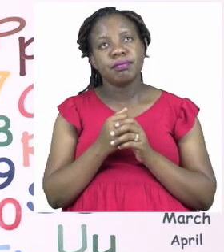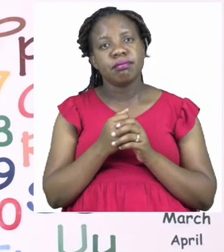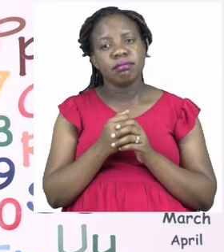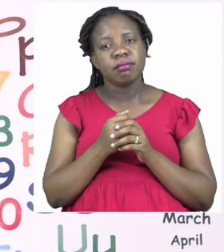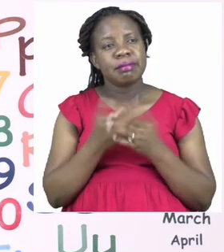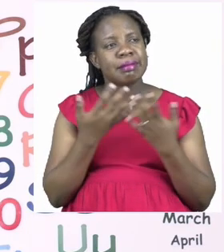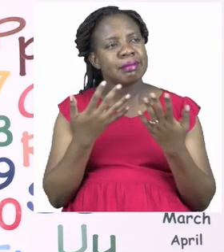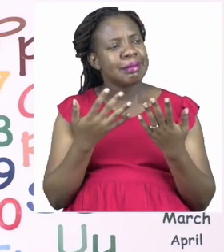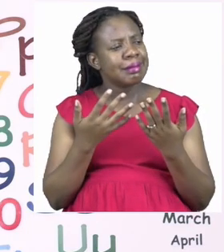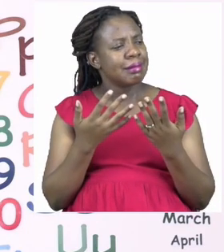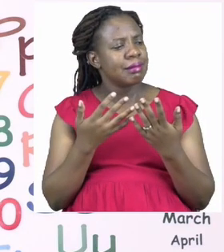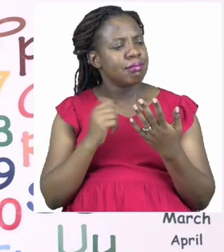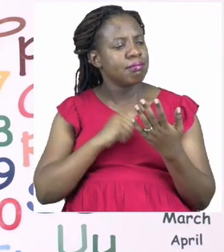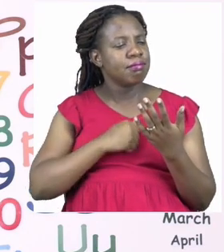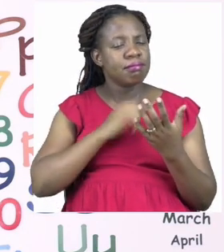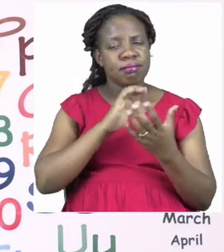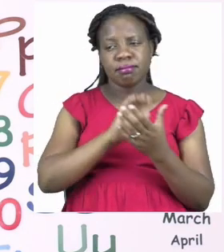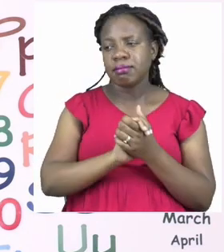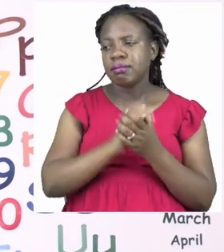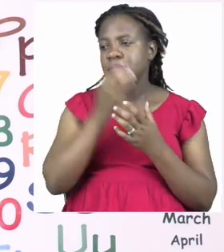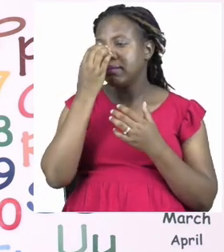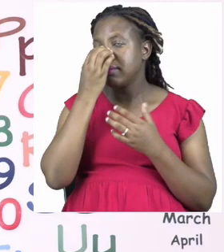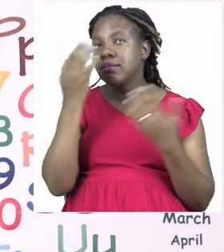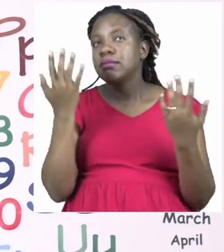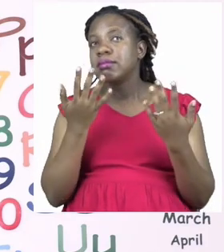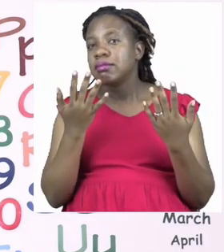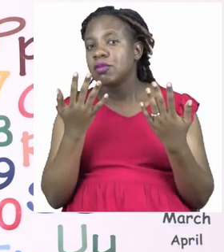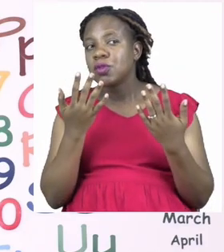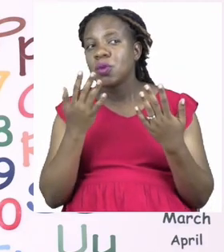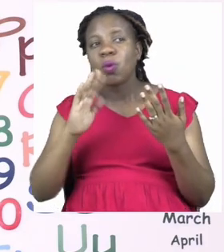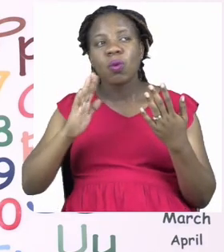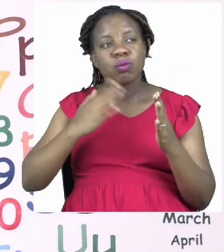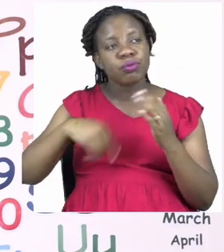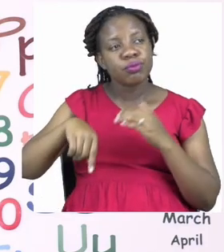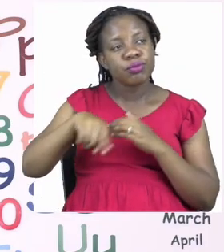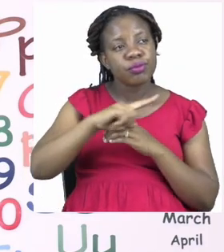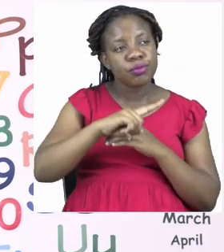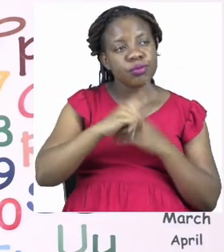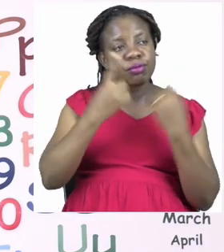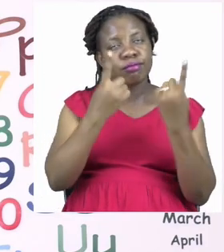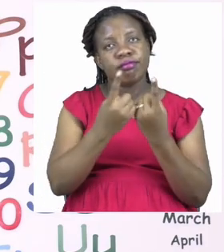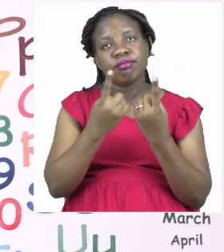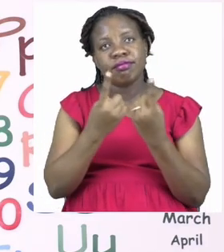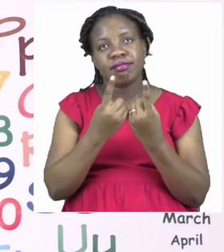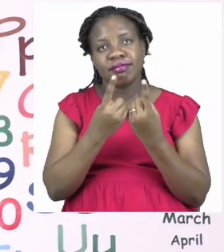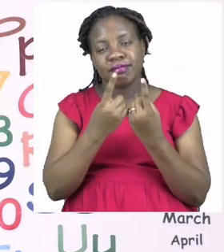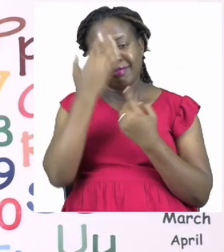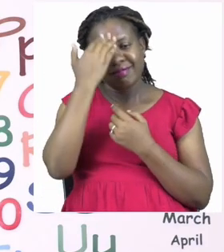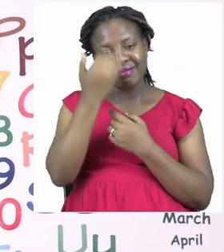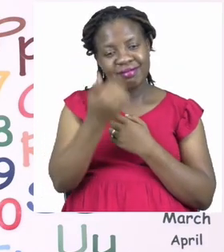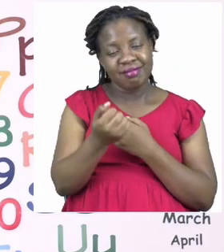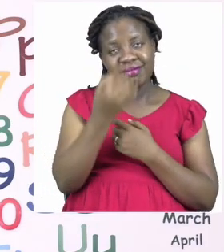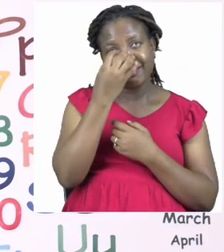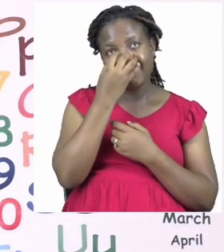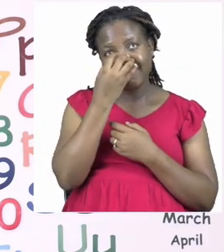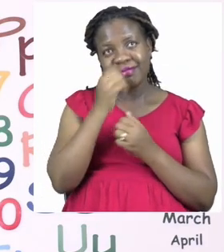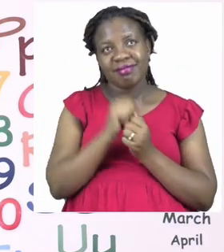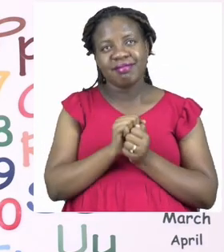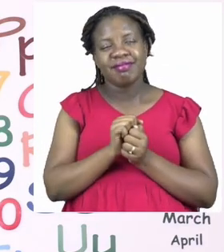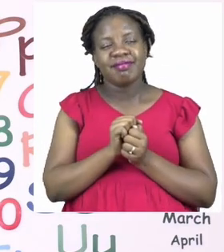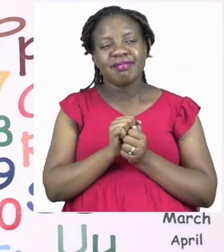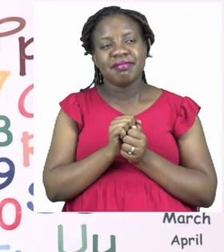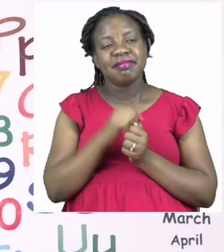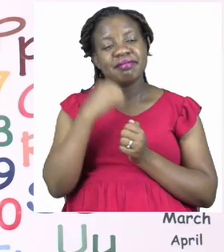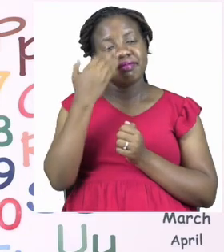is today. We want to go outside and play. Oh! Hello, Sashi.